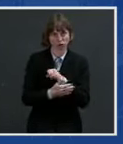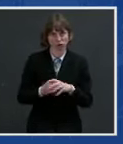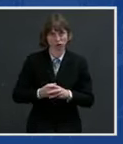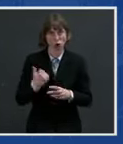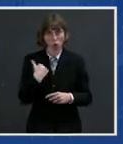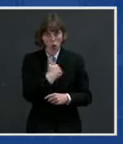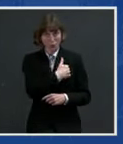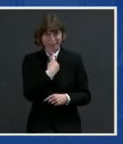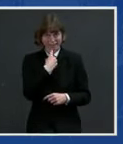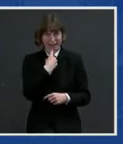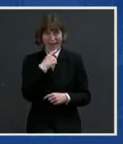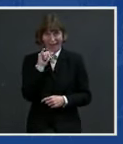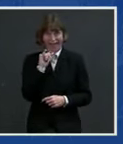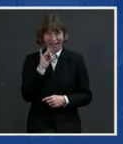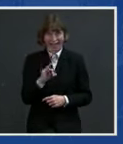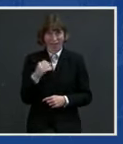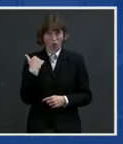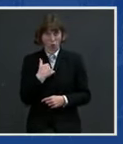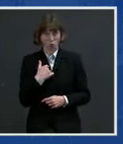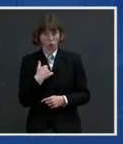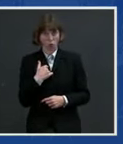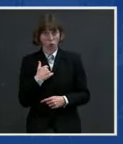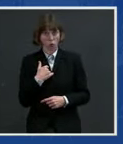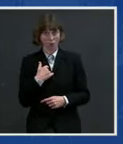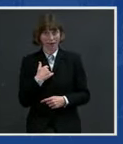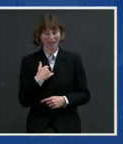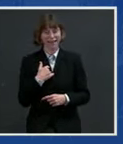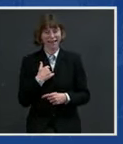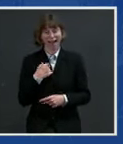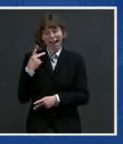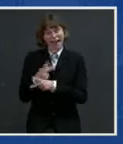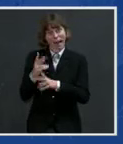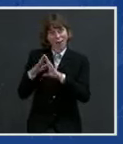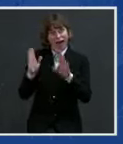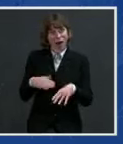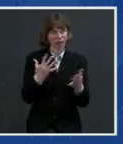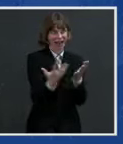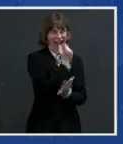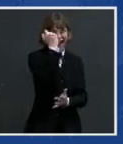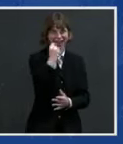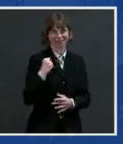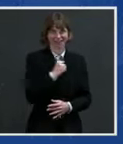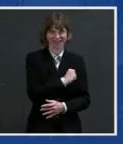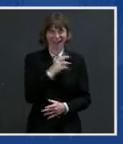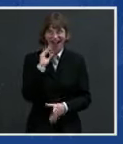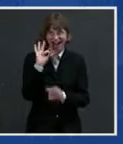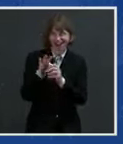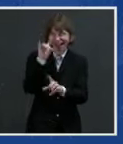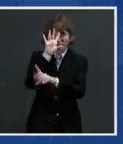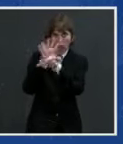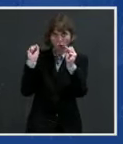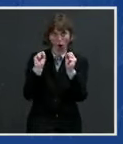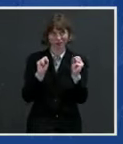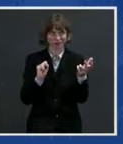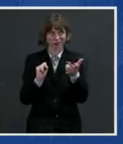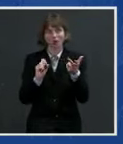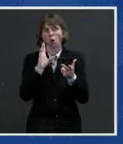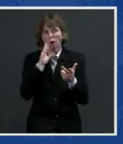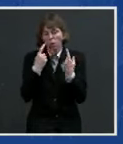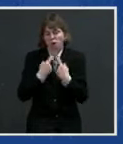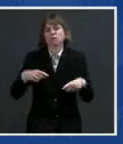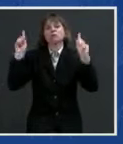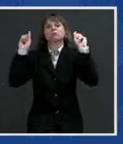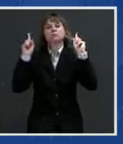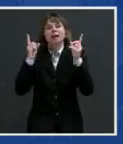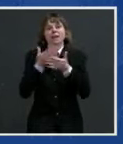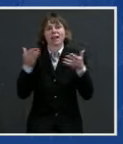we gained the Senate, kept the House, and elected the President, we would finally get things done and get